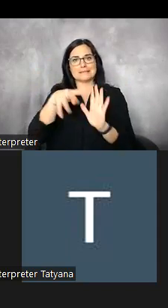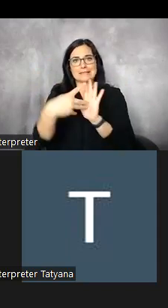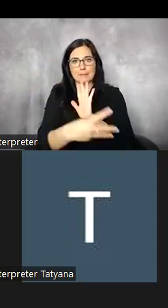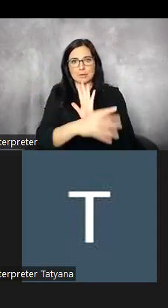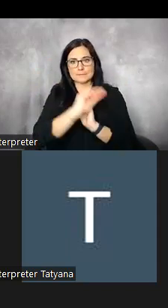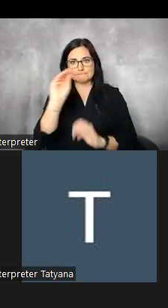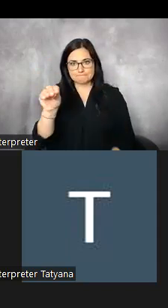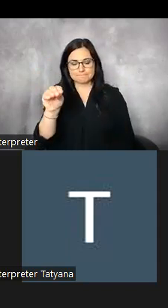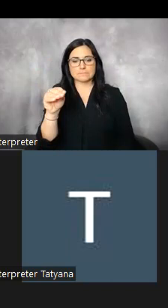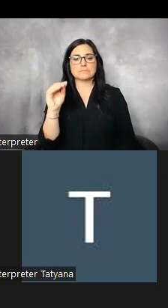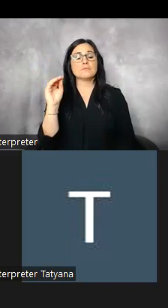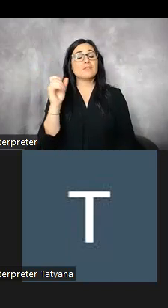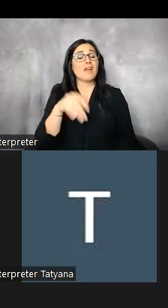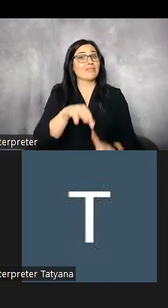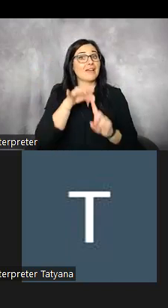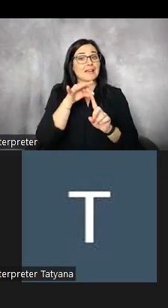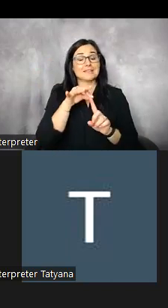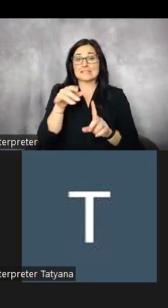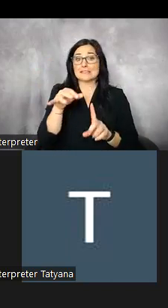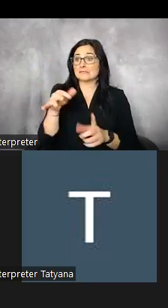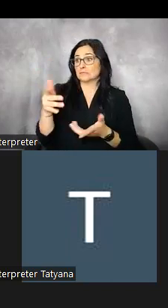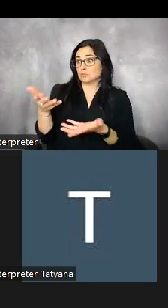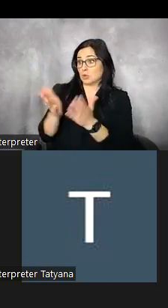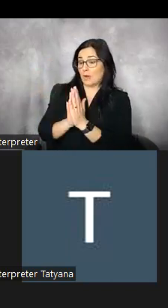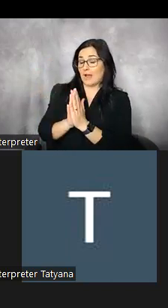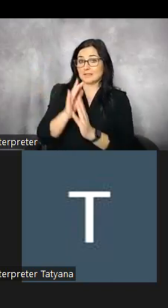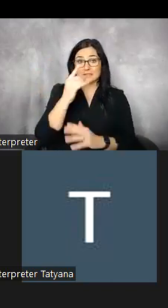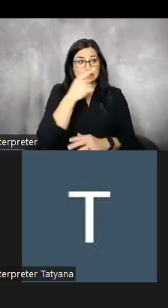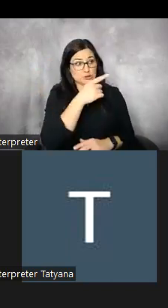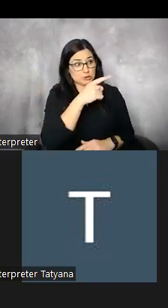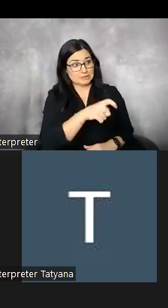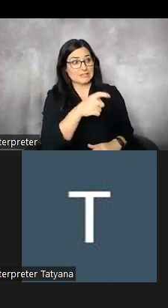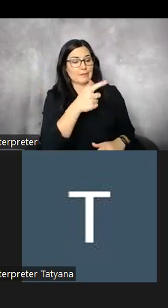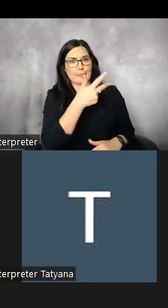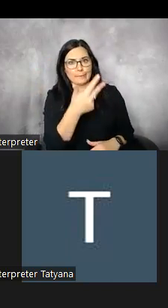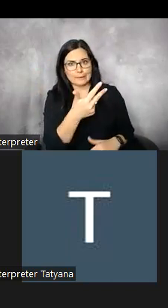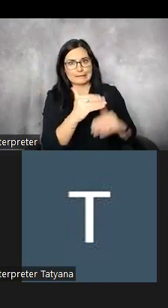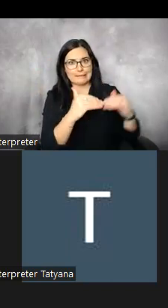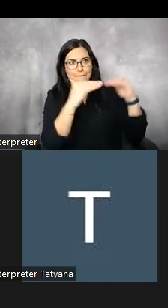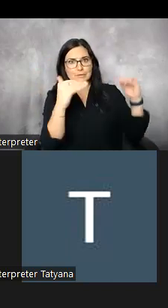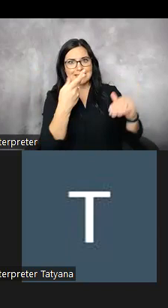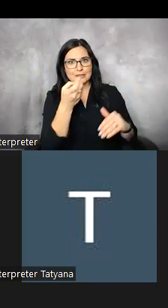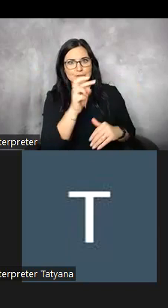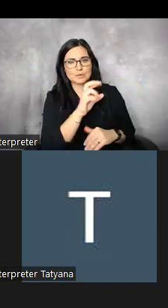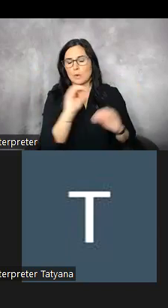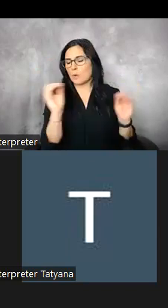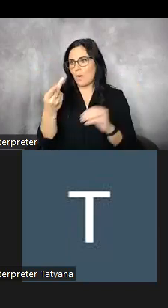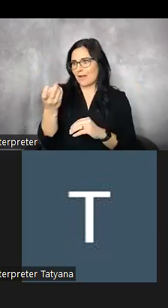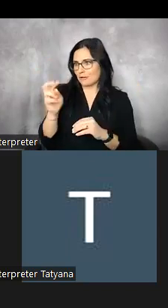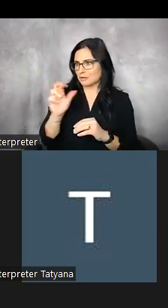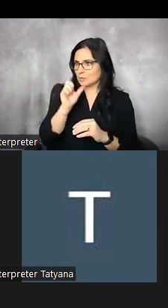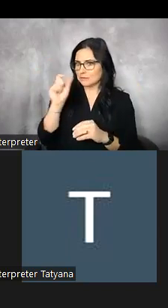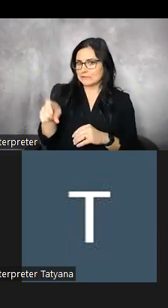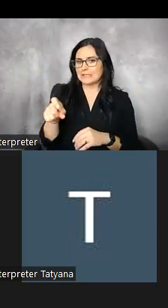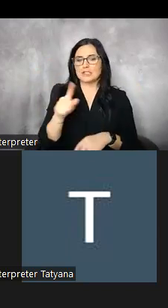unless we get specific requests of, hey, I need to have 3 levels of headers, or don't worry about headers at all. We occasionally get people